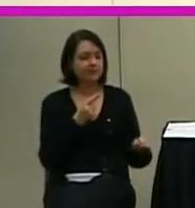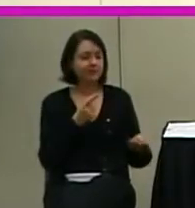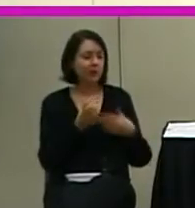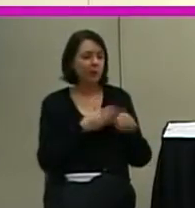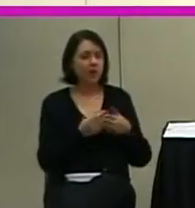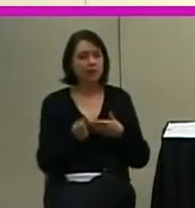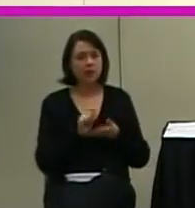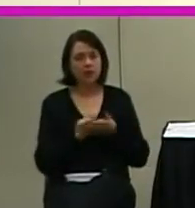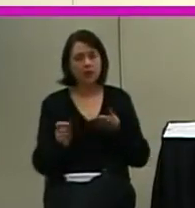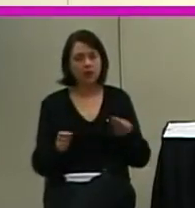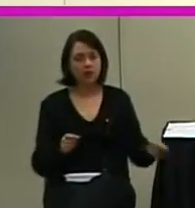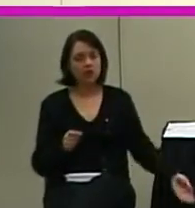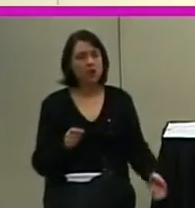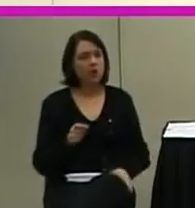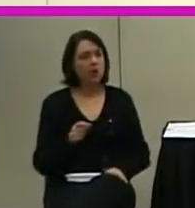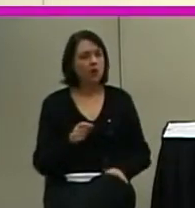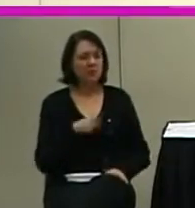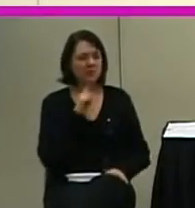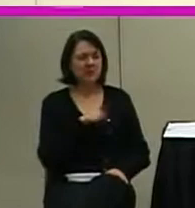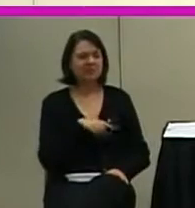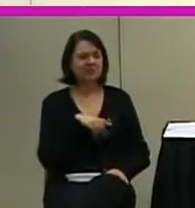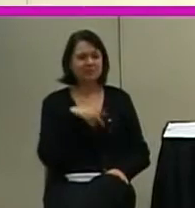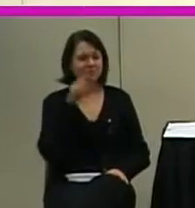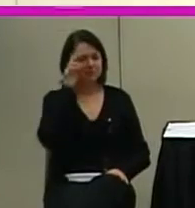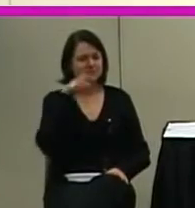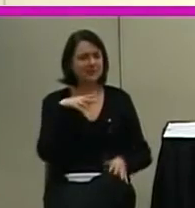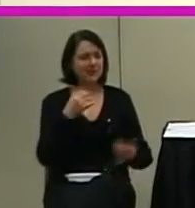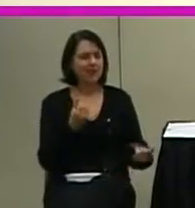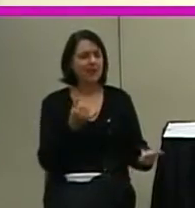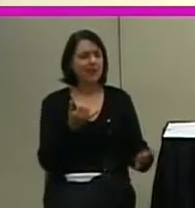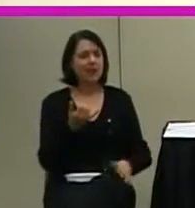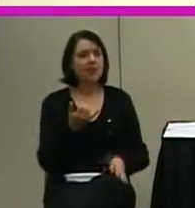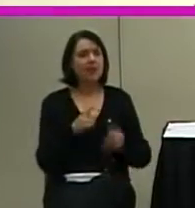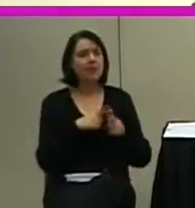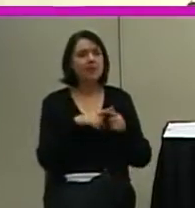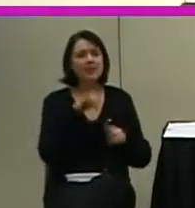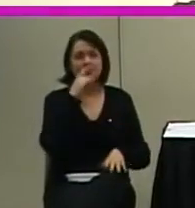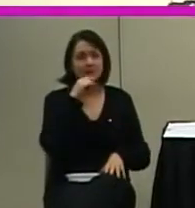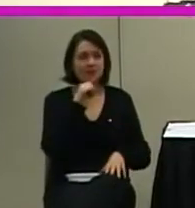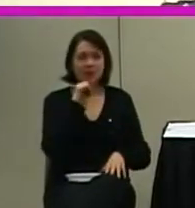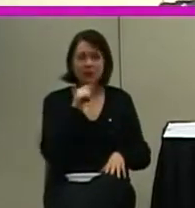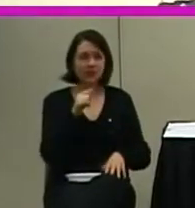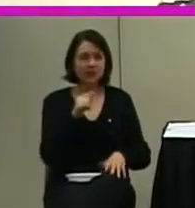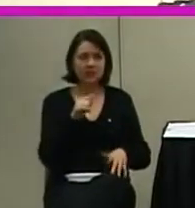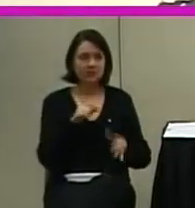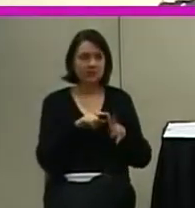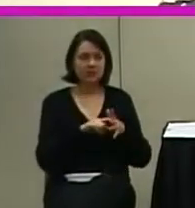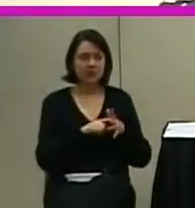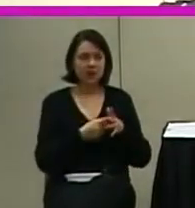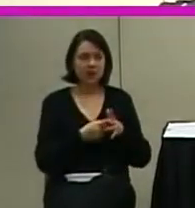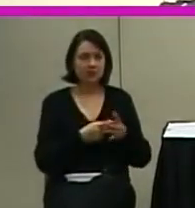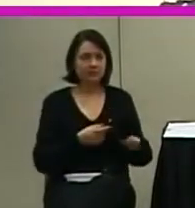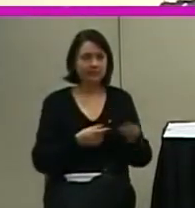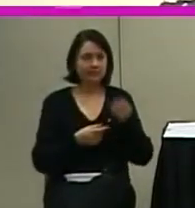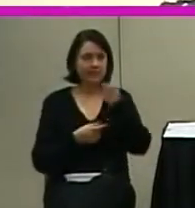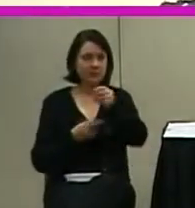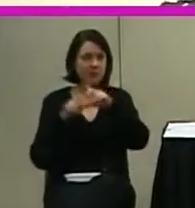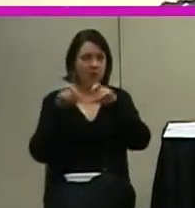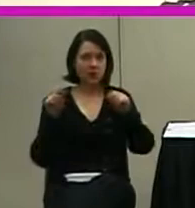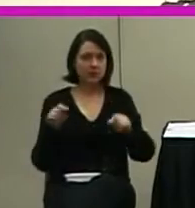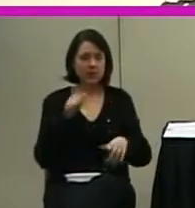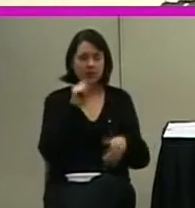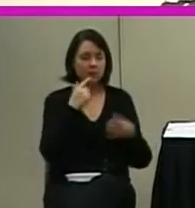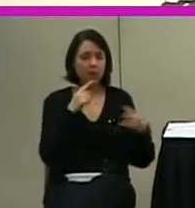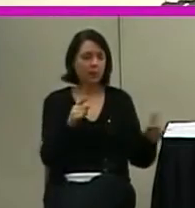whatever, or you were a real jerk today, then kids aren't going to start taking their cards up to those teachers, and it's not going to